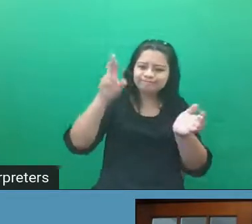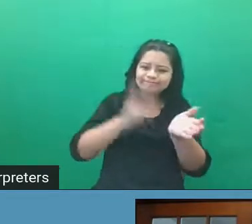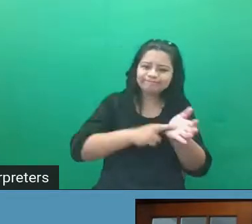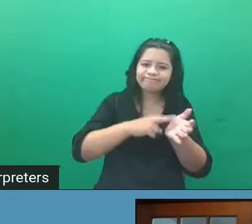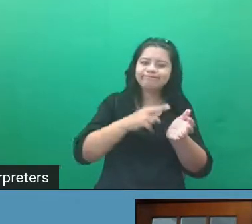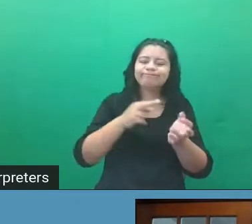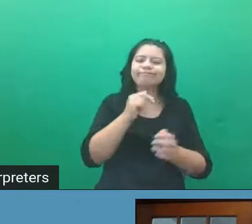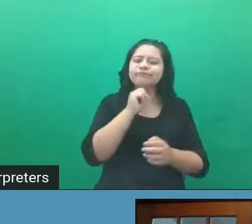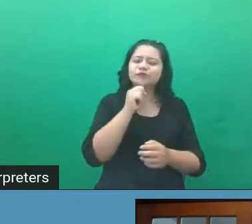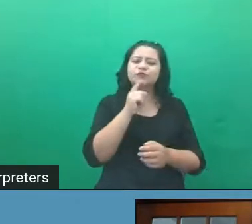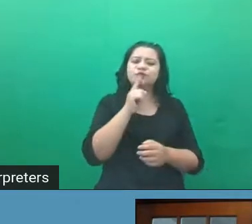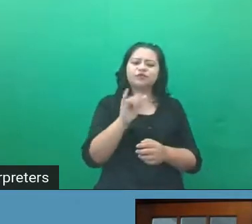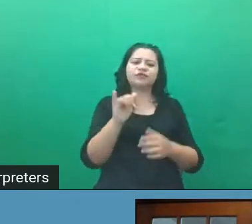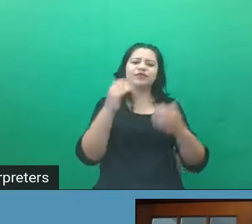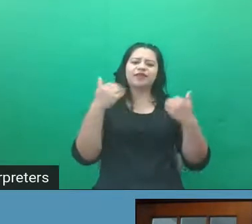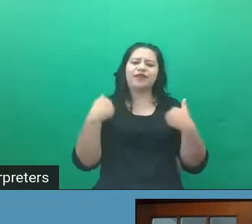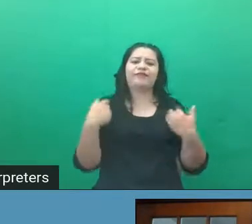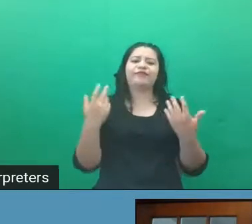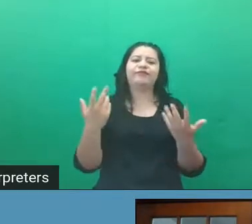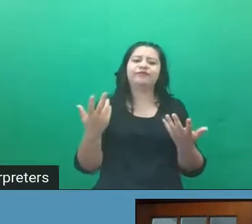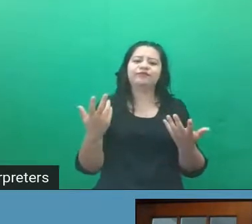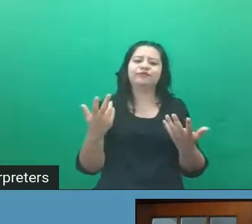I think